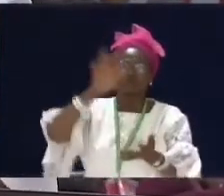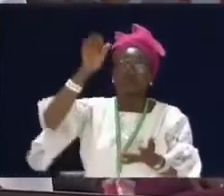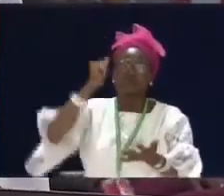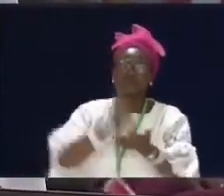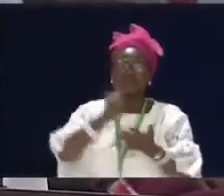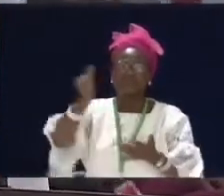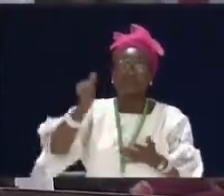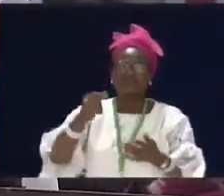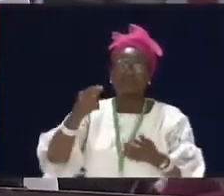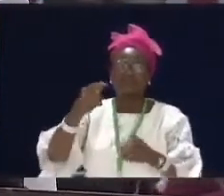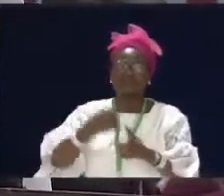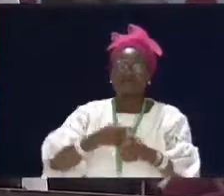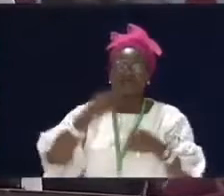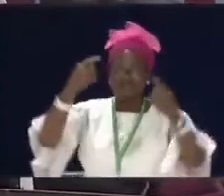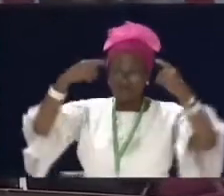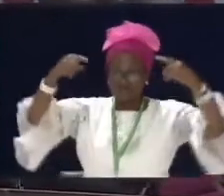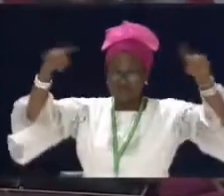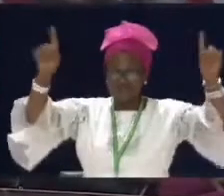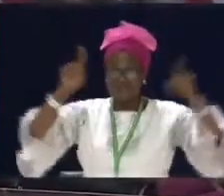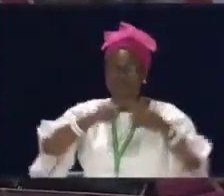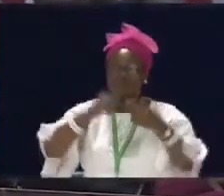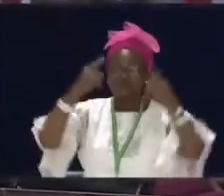from success to success,